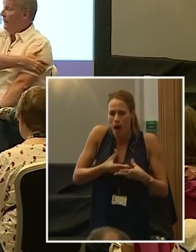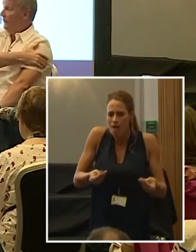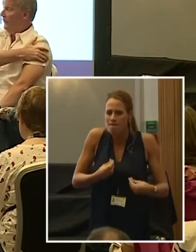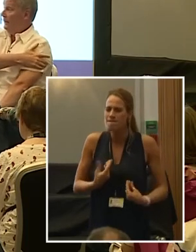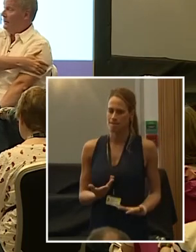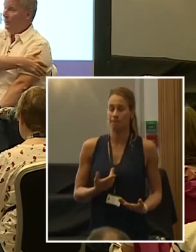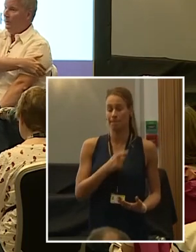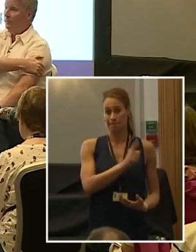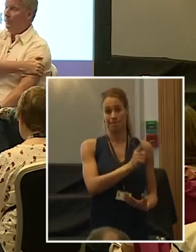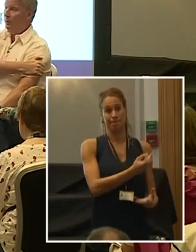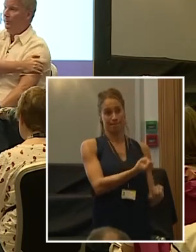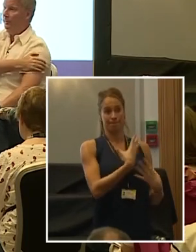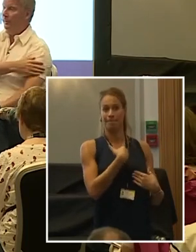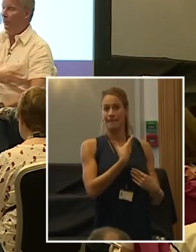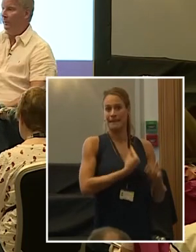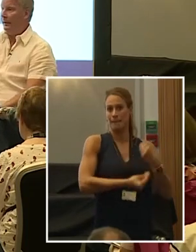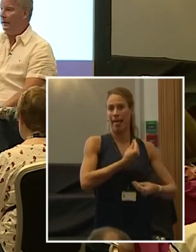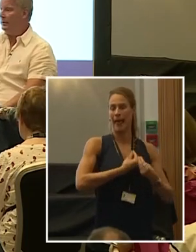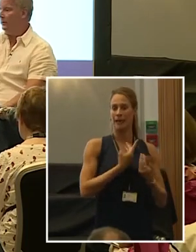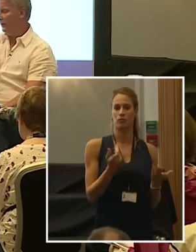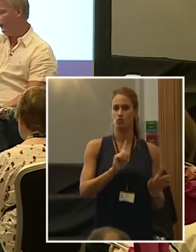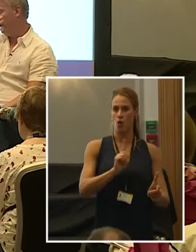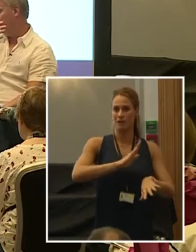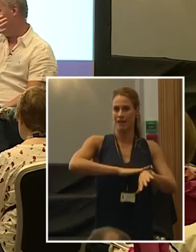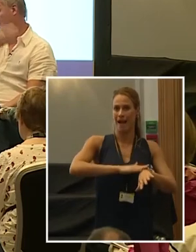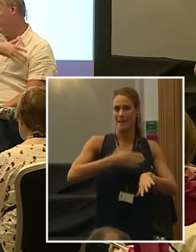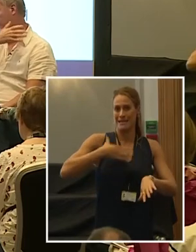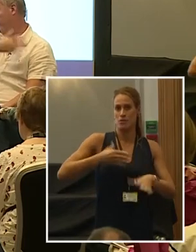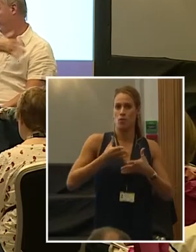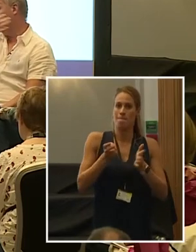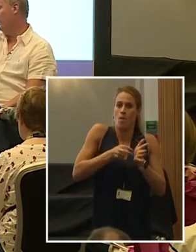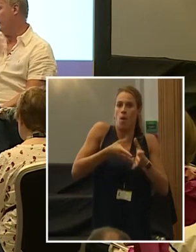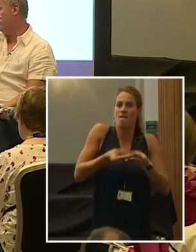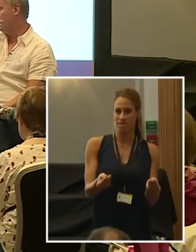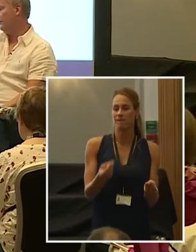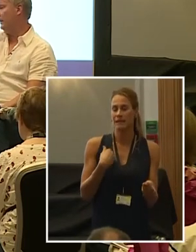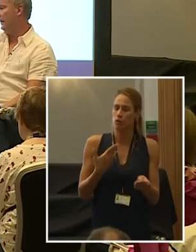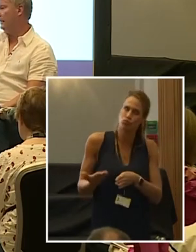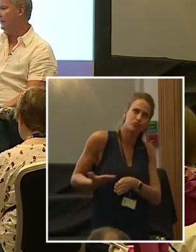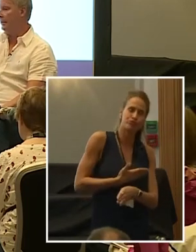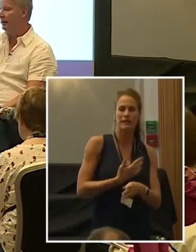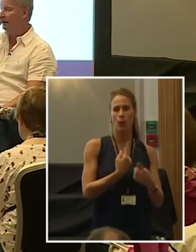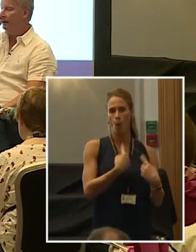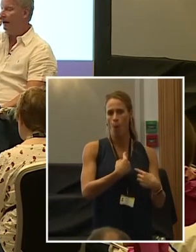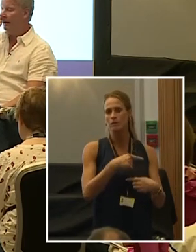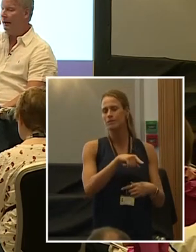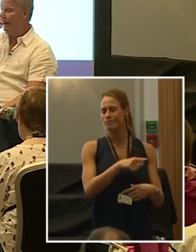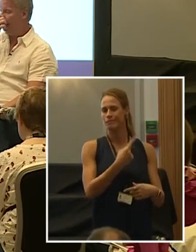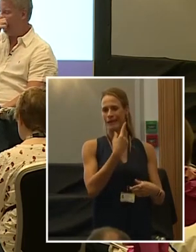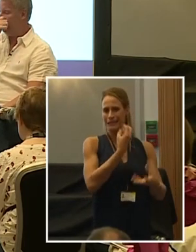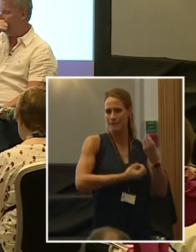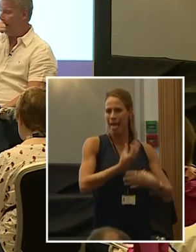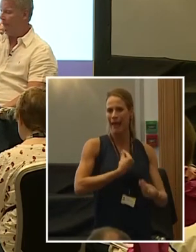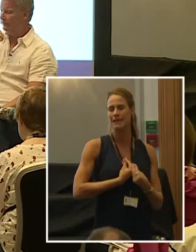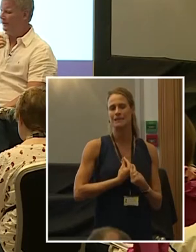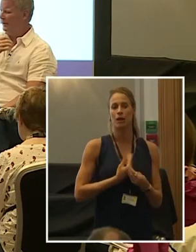I was warned about how much time would be needed, so I was pre-warned about all the screening tests, and then I then had to